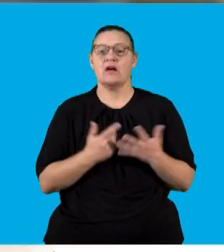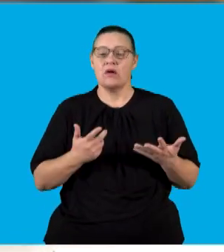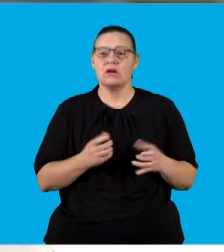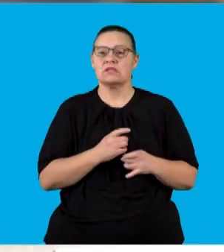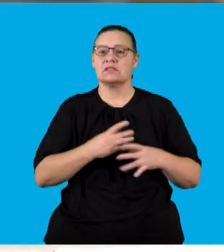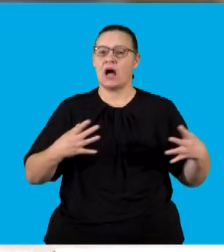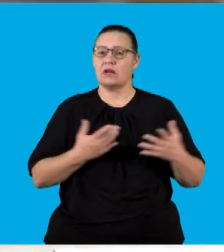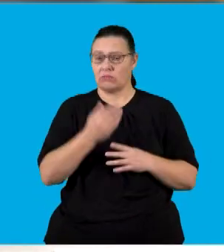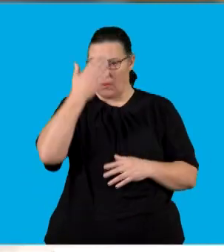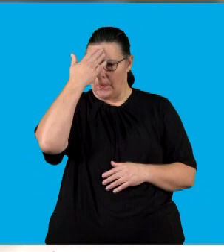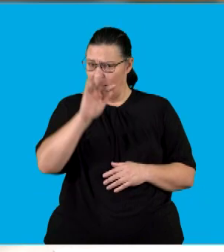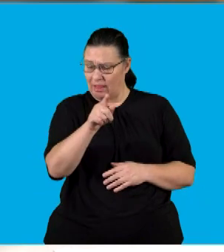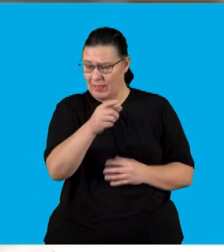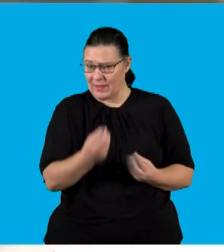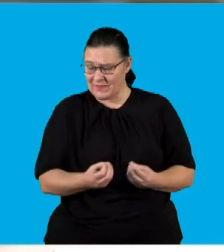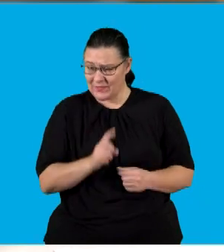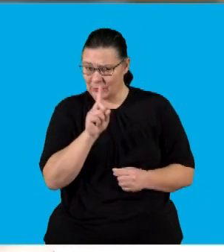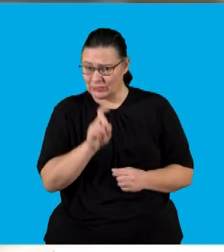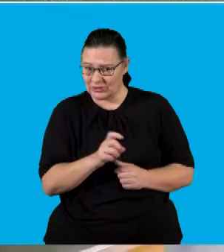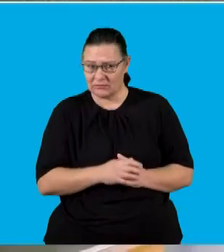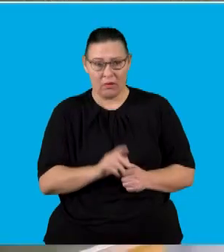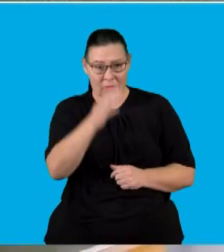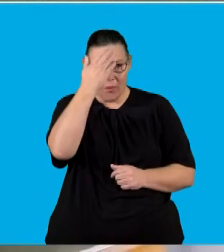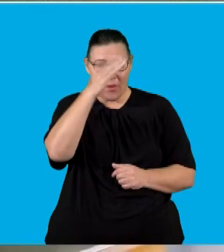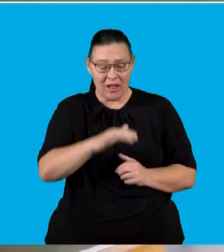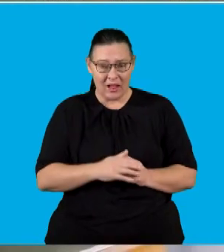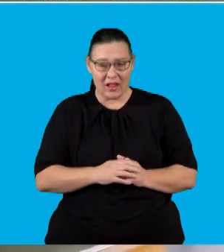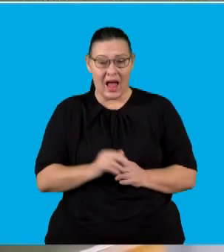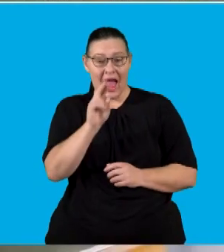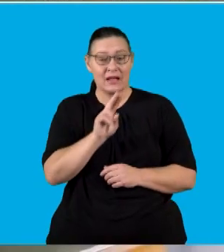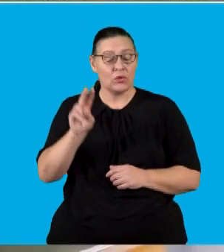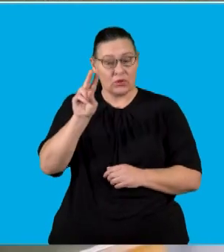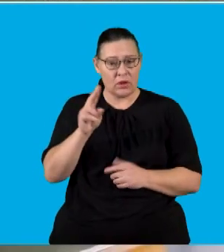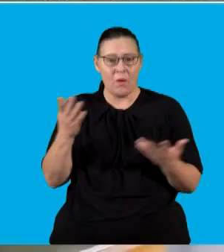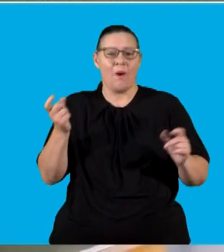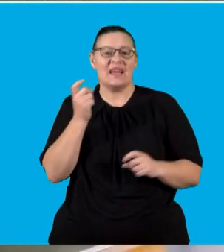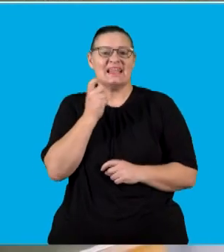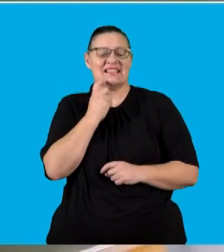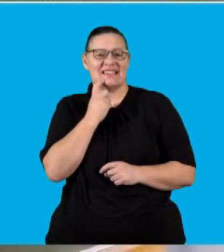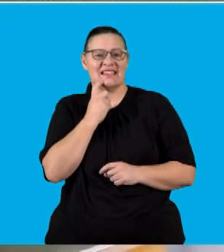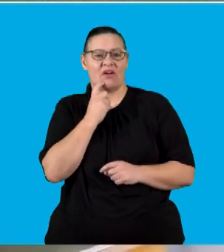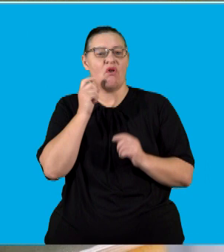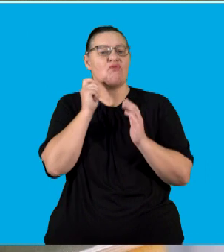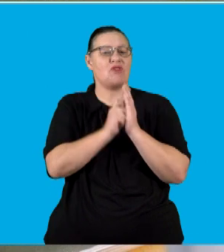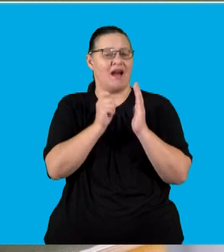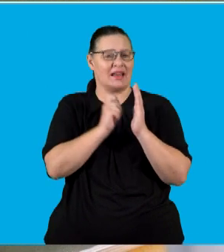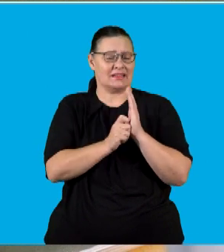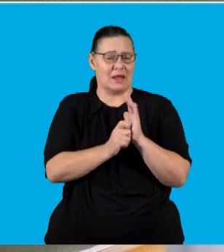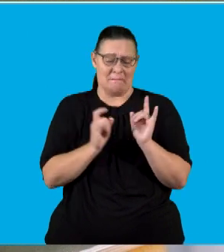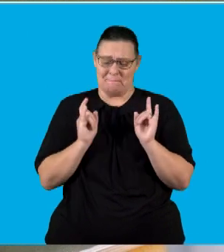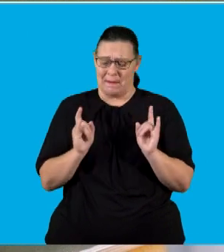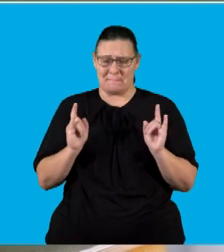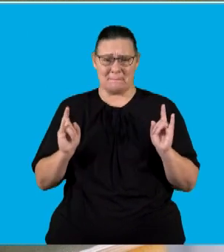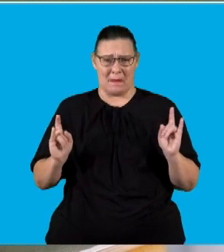lesson with a did you know. So, did you know that exponents make it easy for us to write